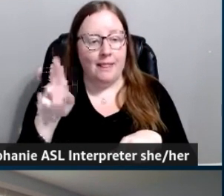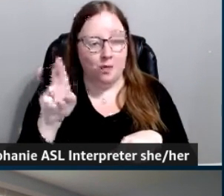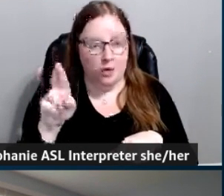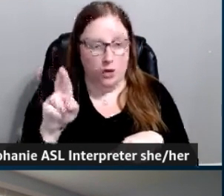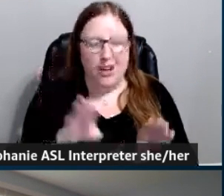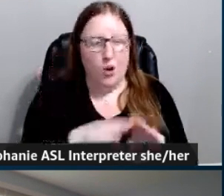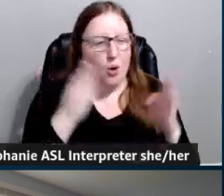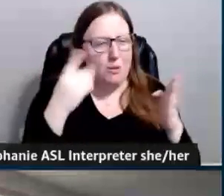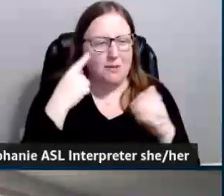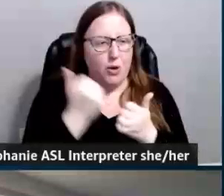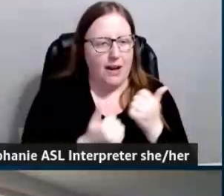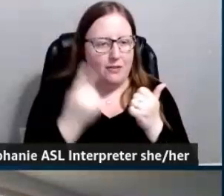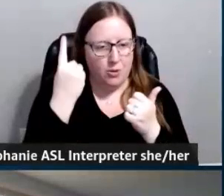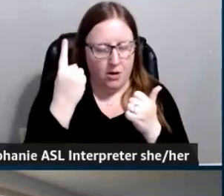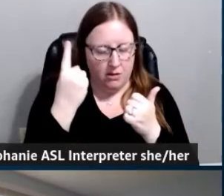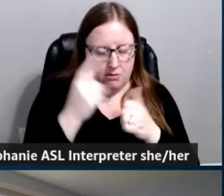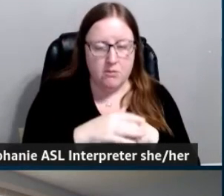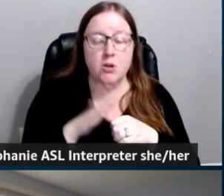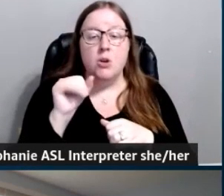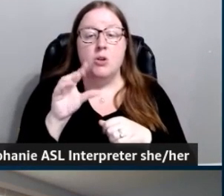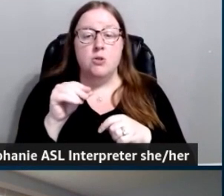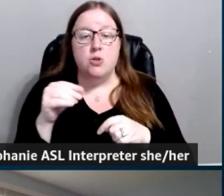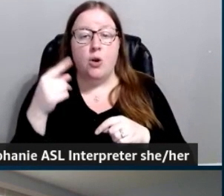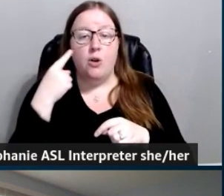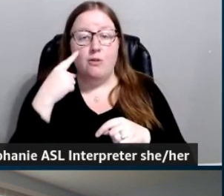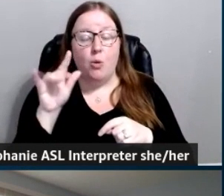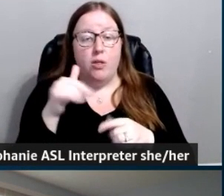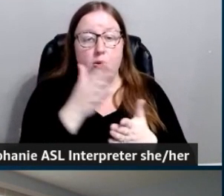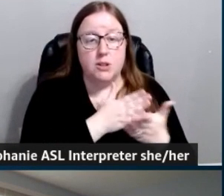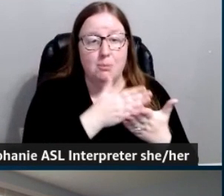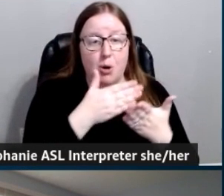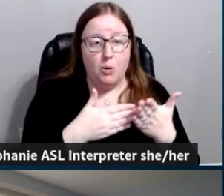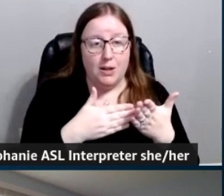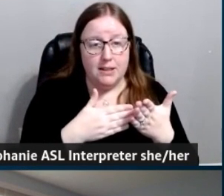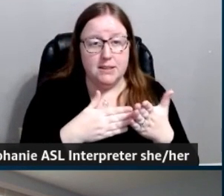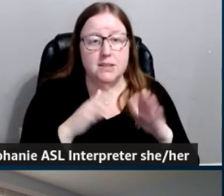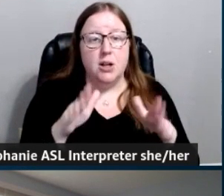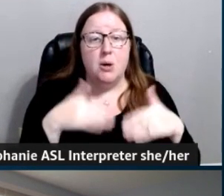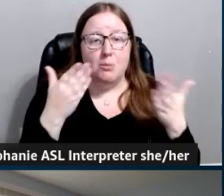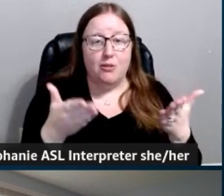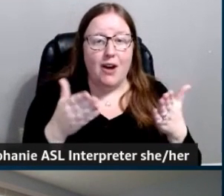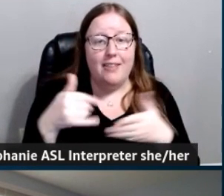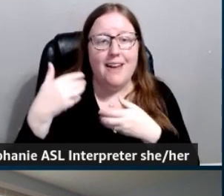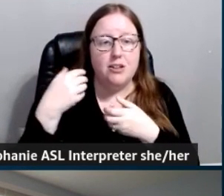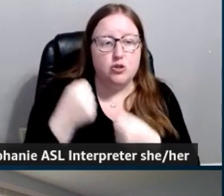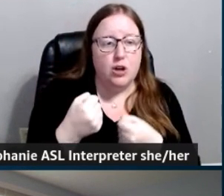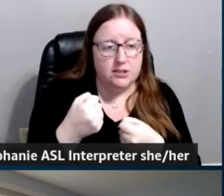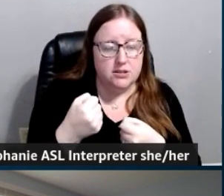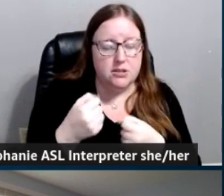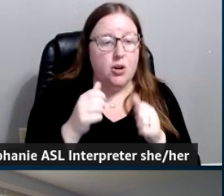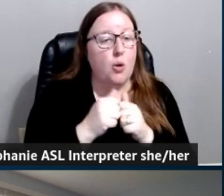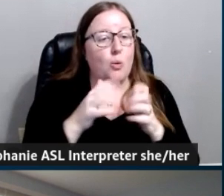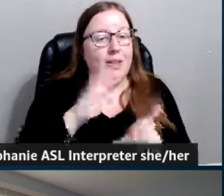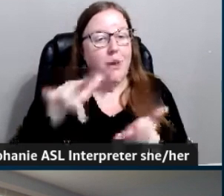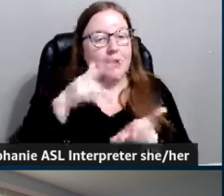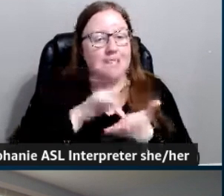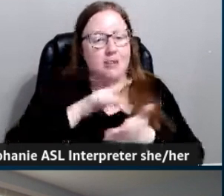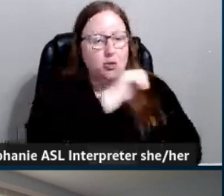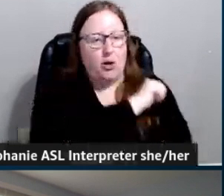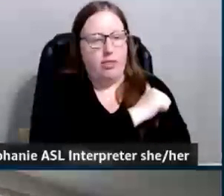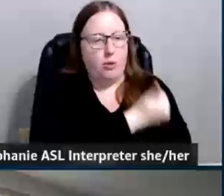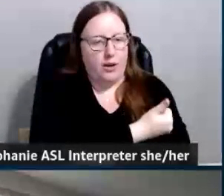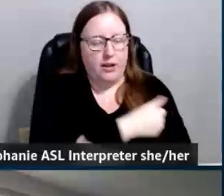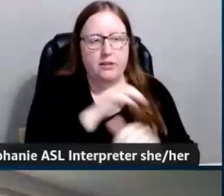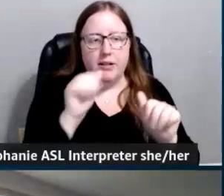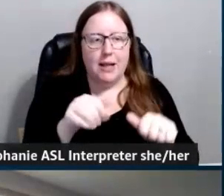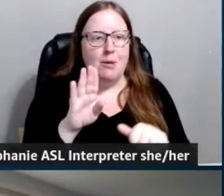everyone. So together, these components provide that immutability and trust without a central authority, so it can be